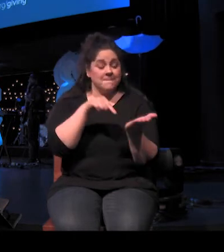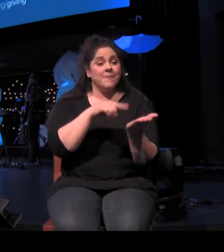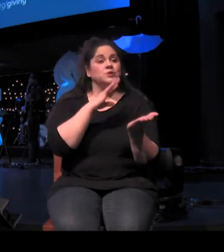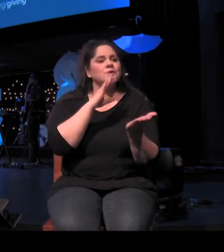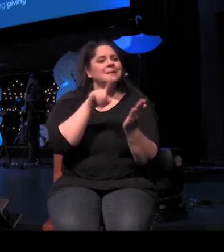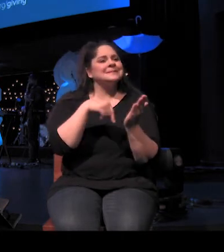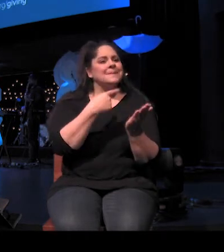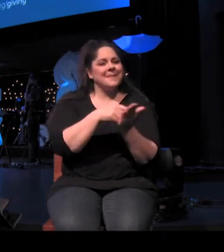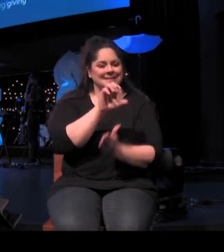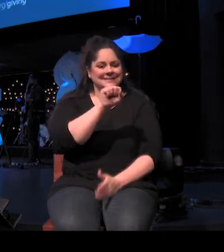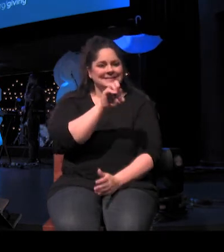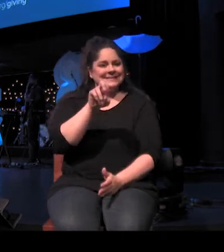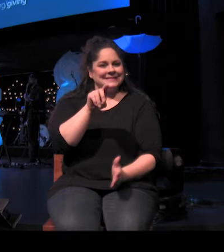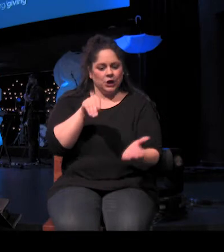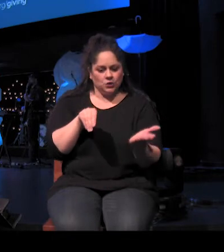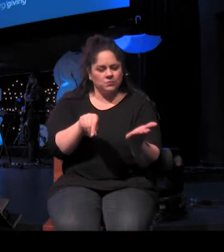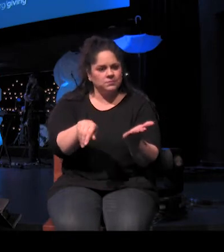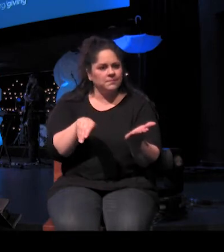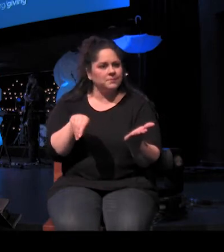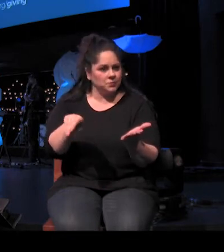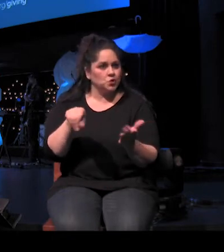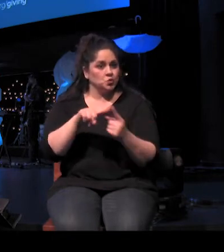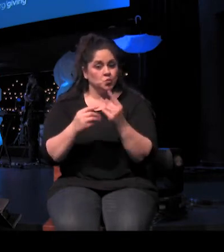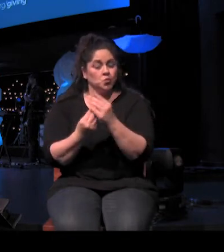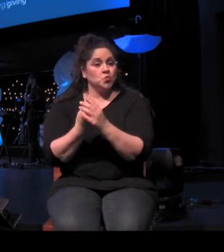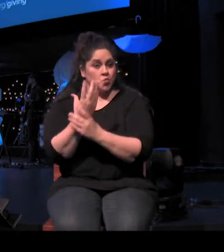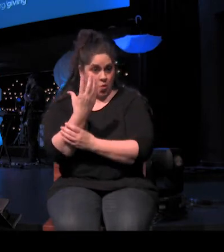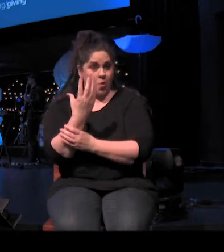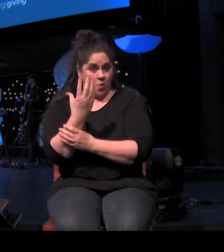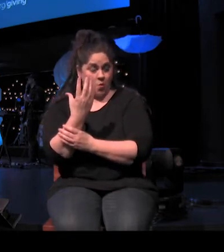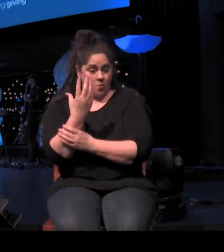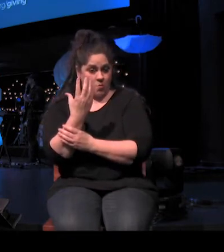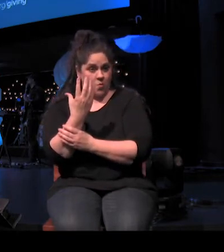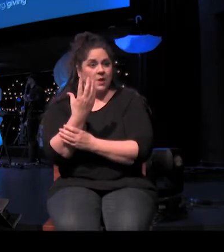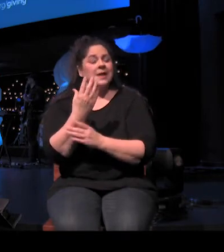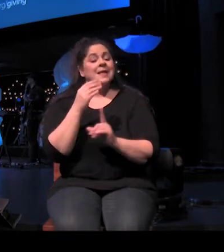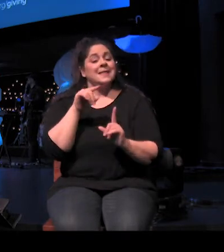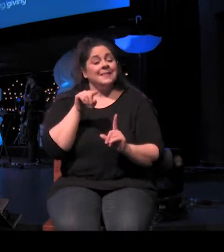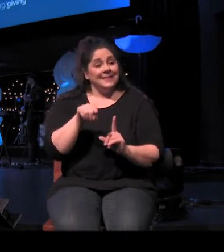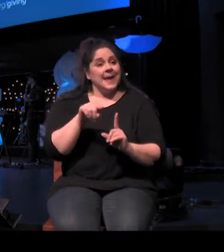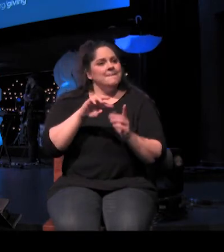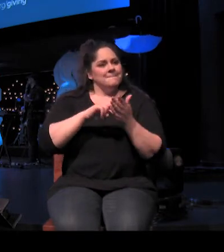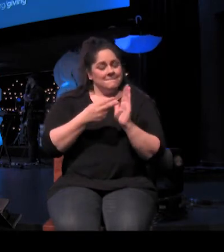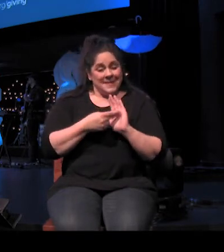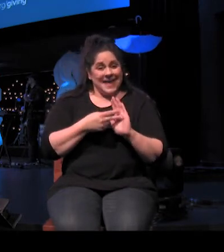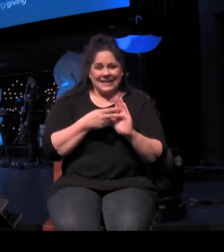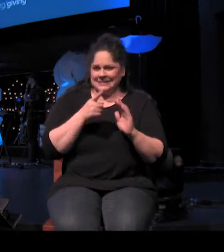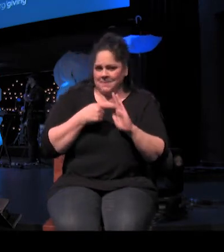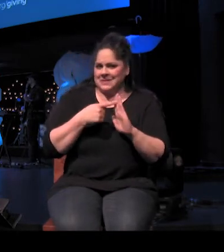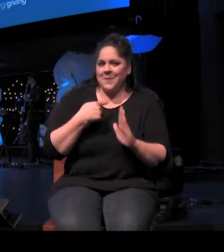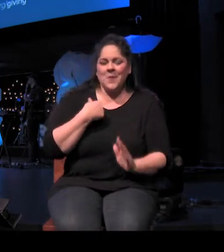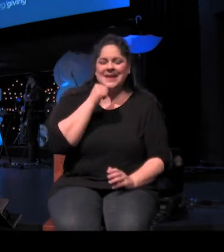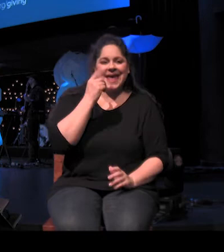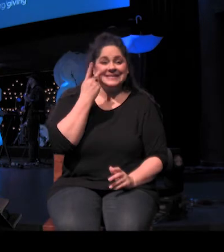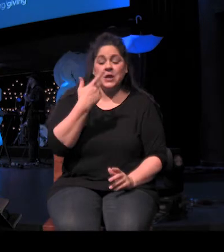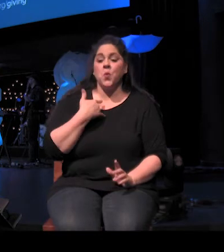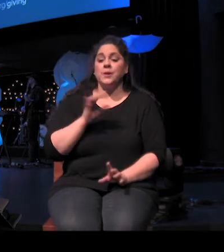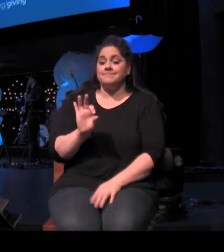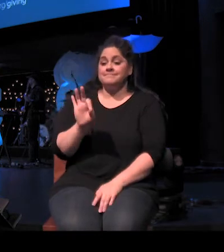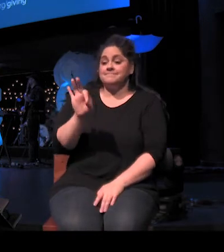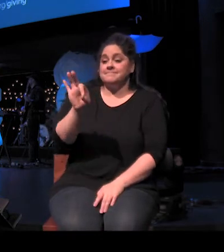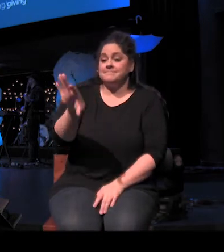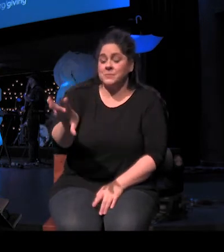and growing what we plant. We will always grow what we plant. And we can't always see that. We might not always